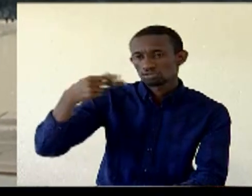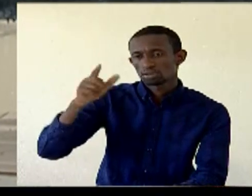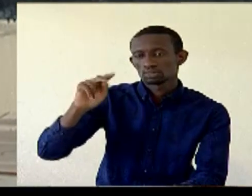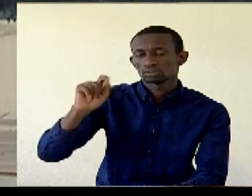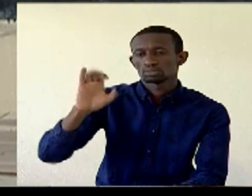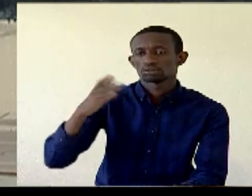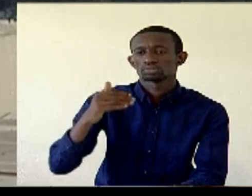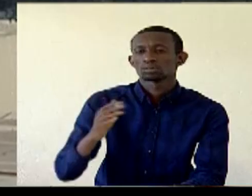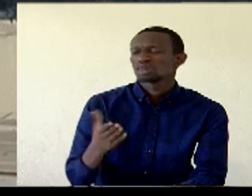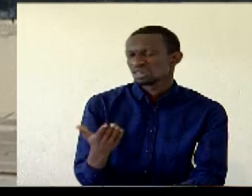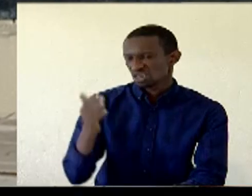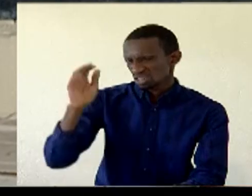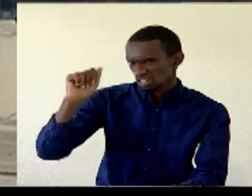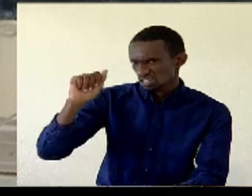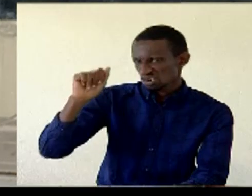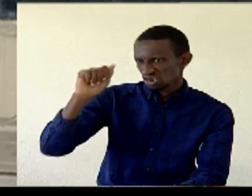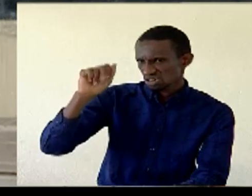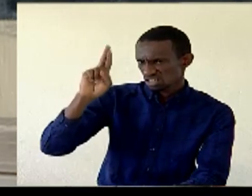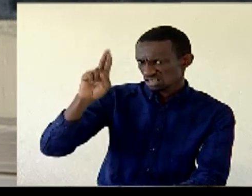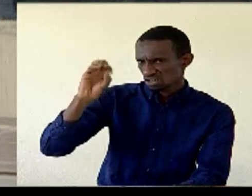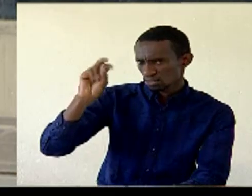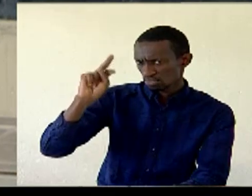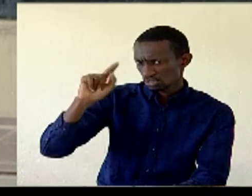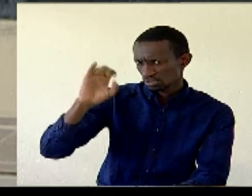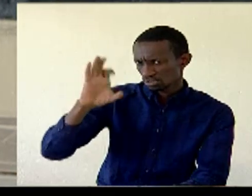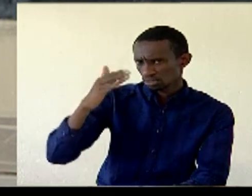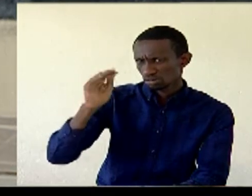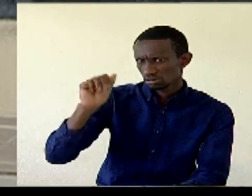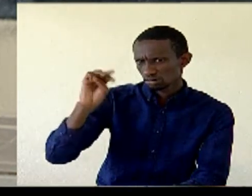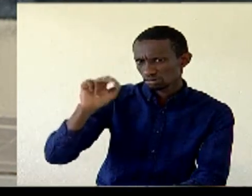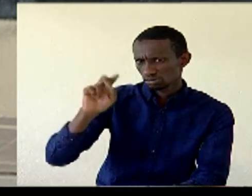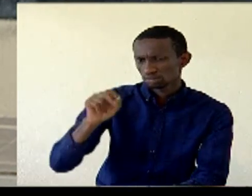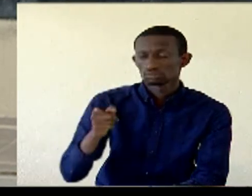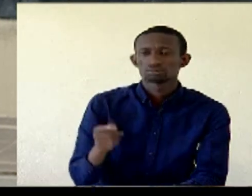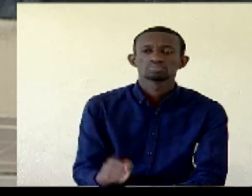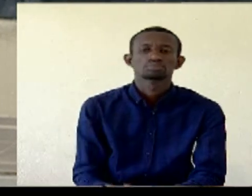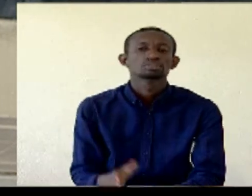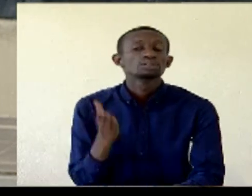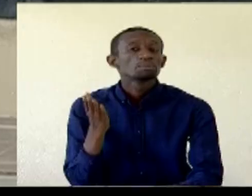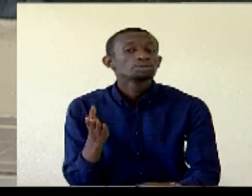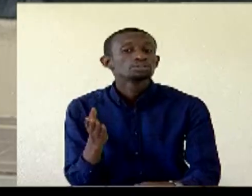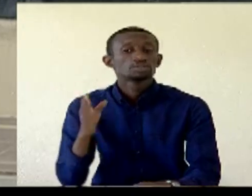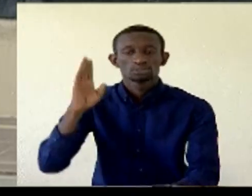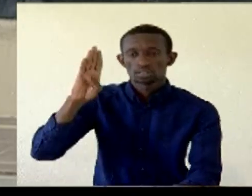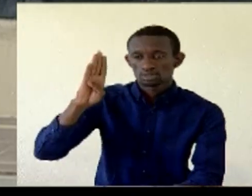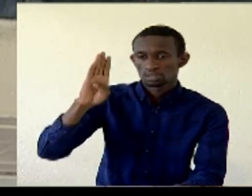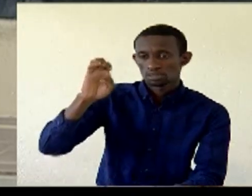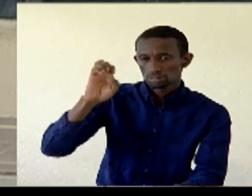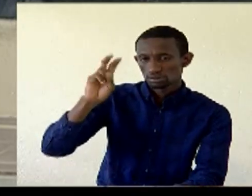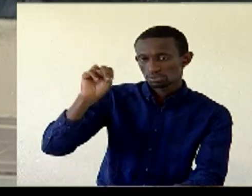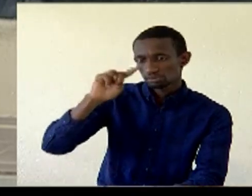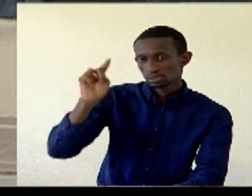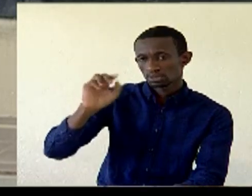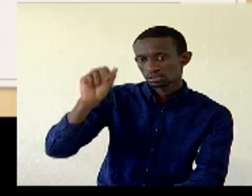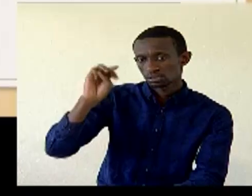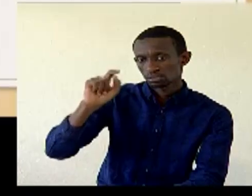aromatic amines also undergo the same reaction. This is benzamide. The benzamide in